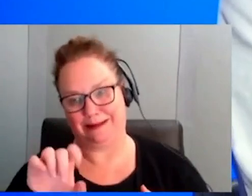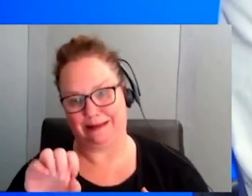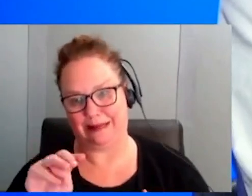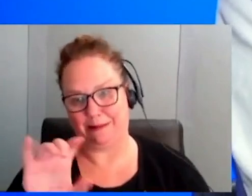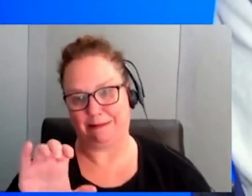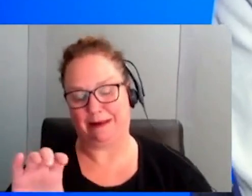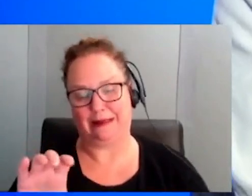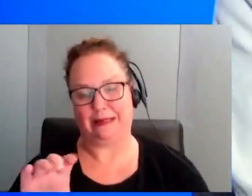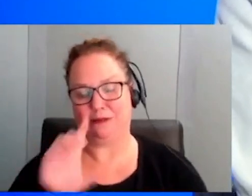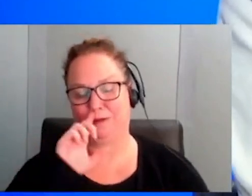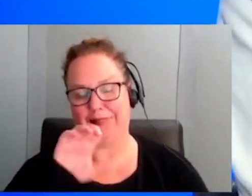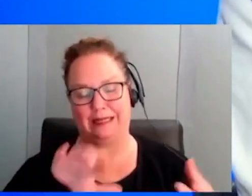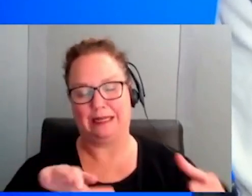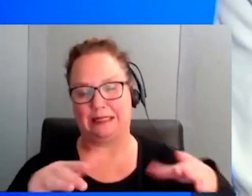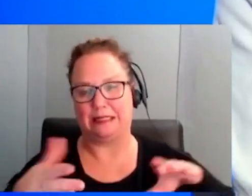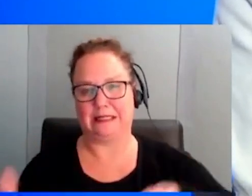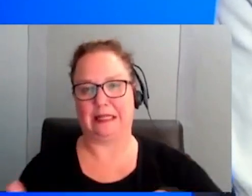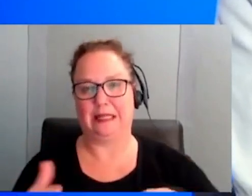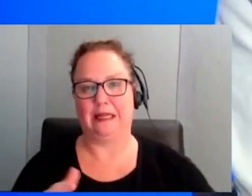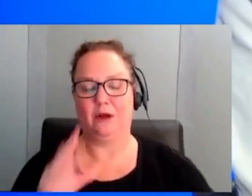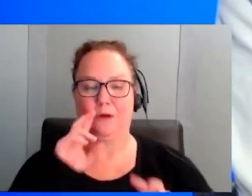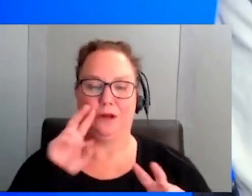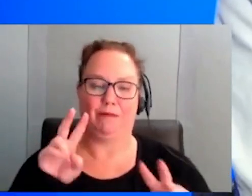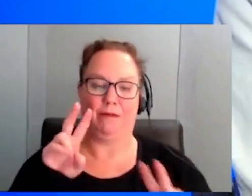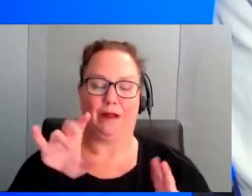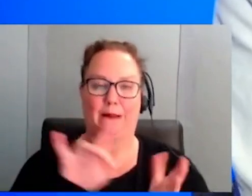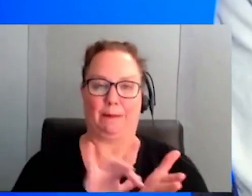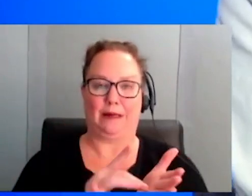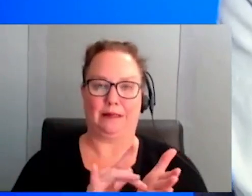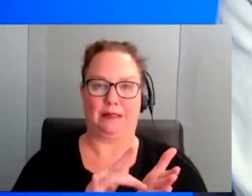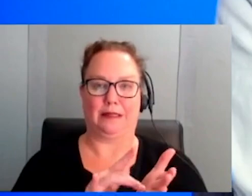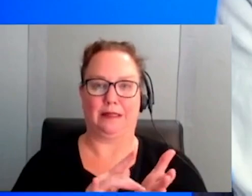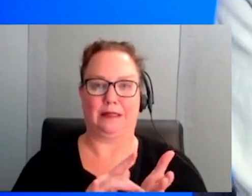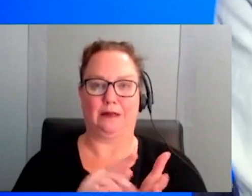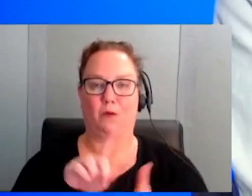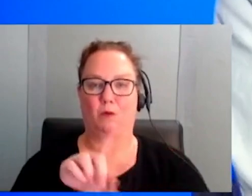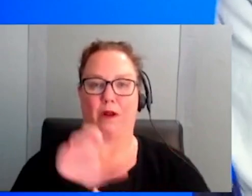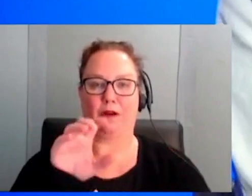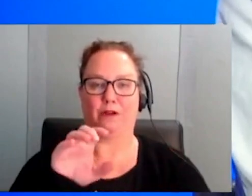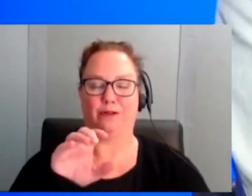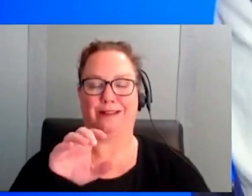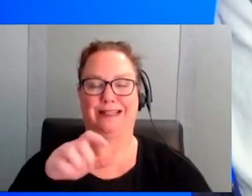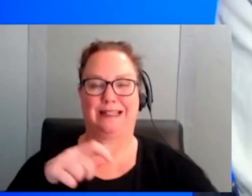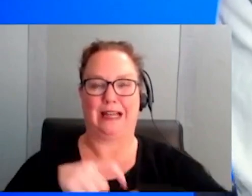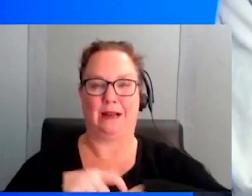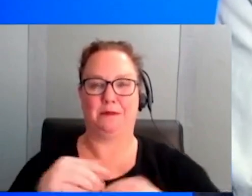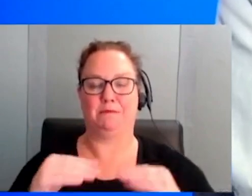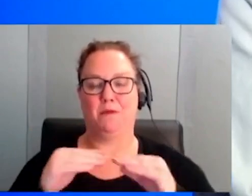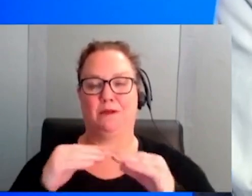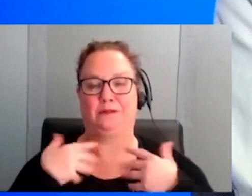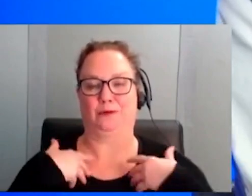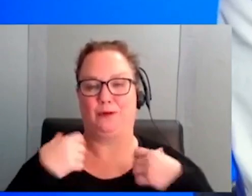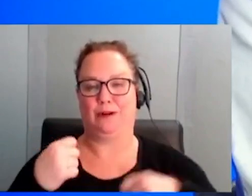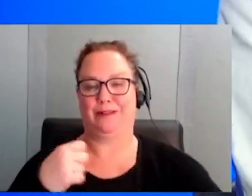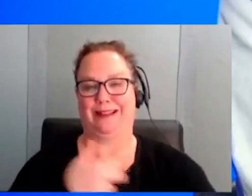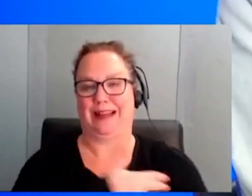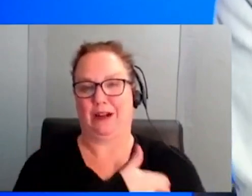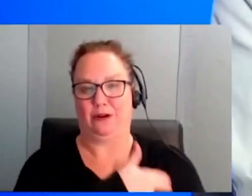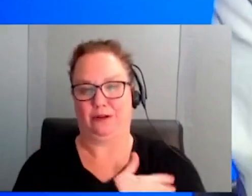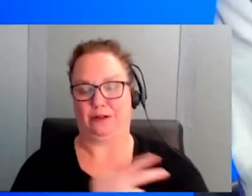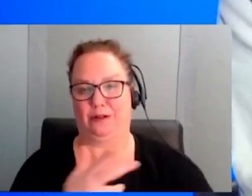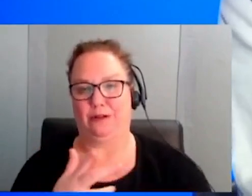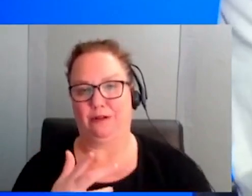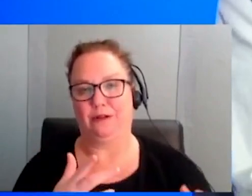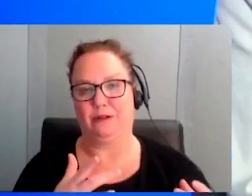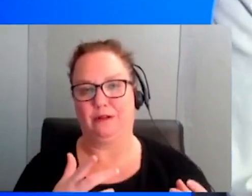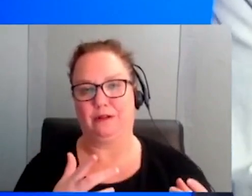deadly because when you look at fentanyl, you're talking about a substance that's 100 times more potent than heroin. So it does not take very much, and